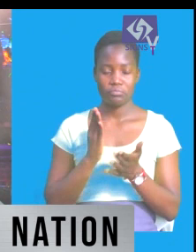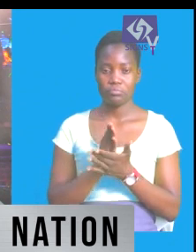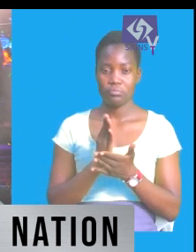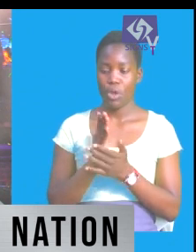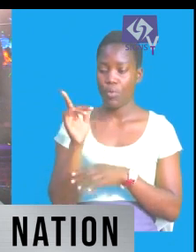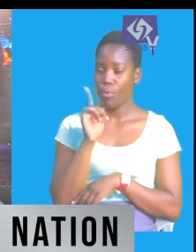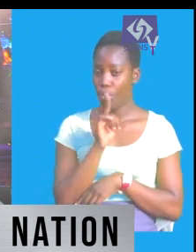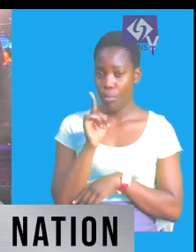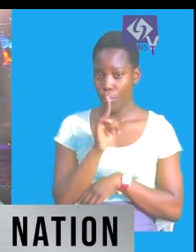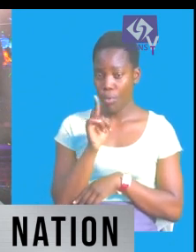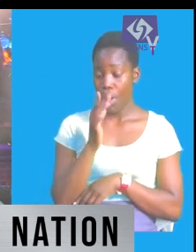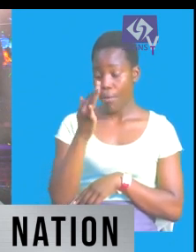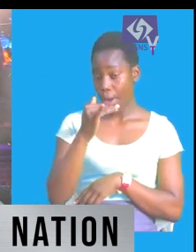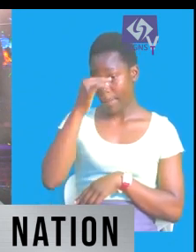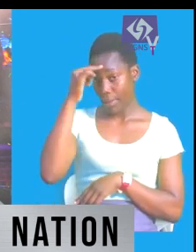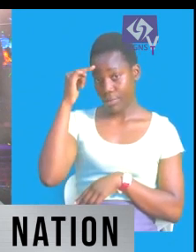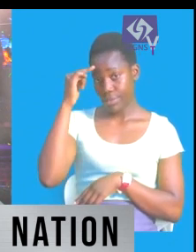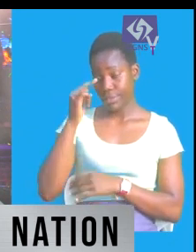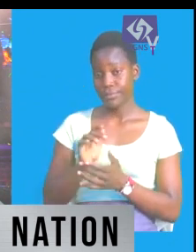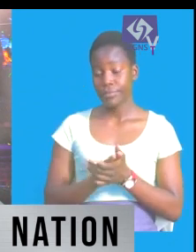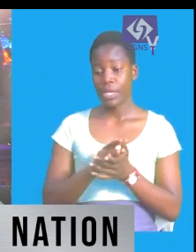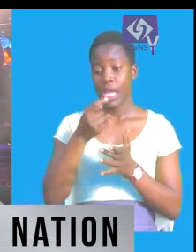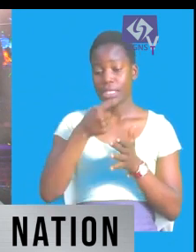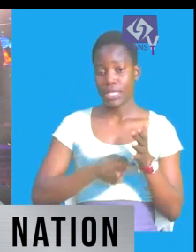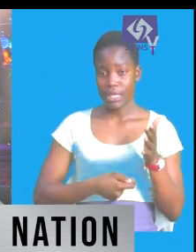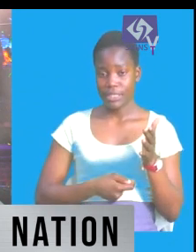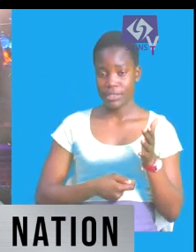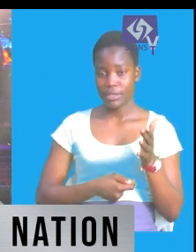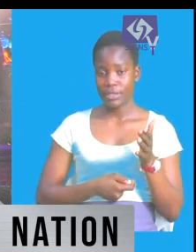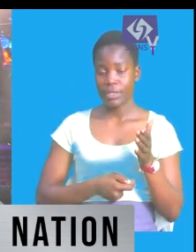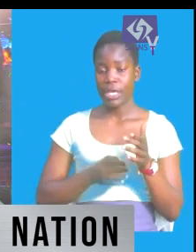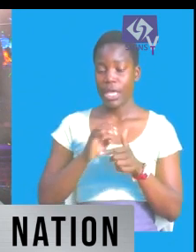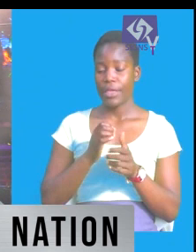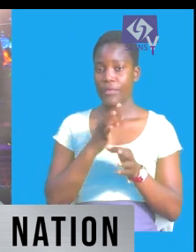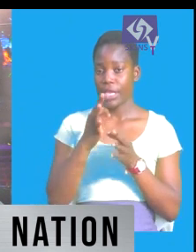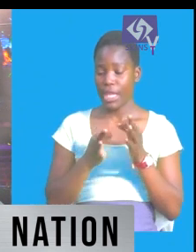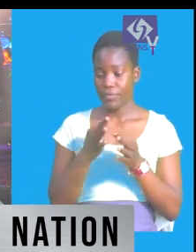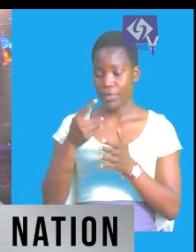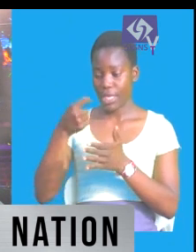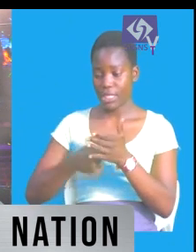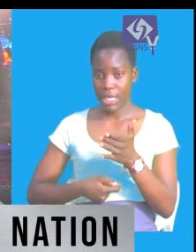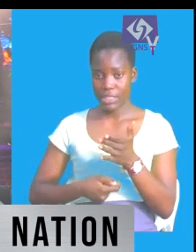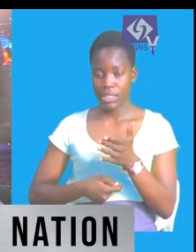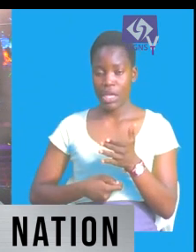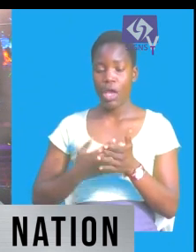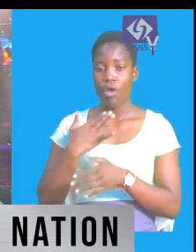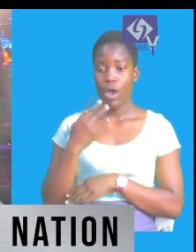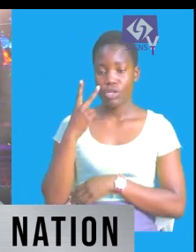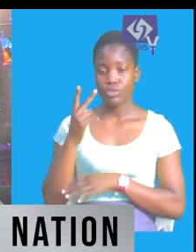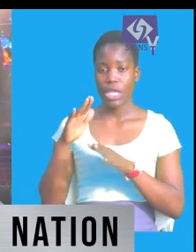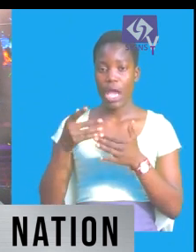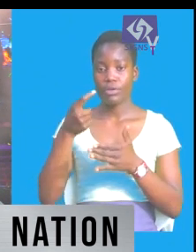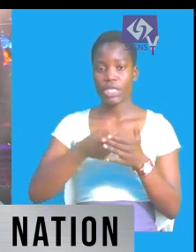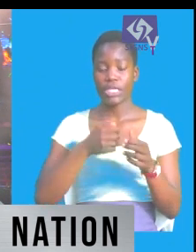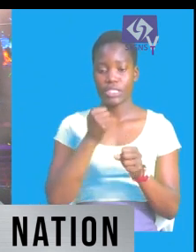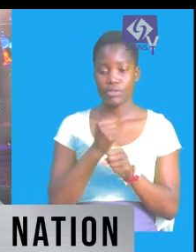such things. Because the tax, okay, even if we are being taxed, let's see how the tax is